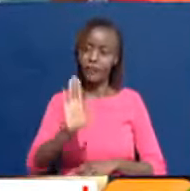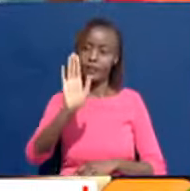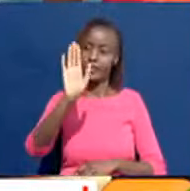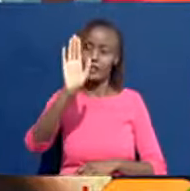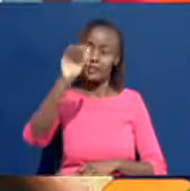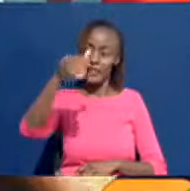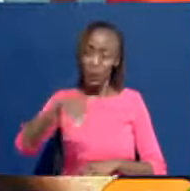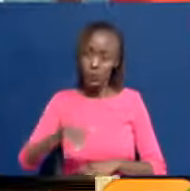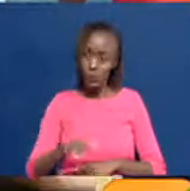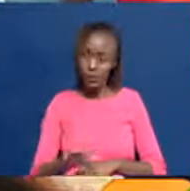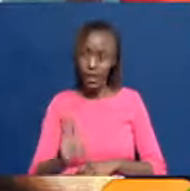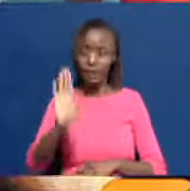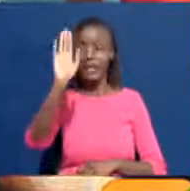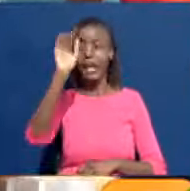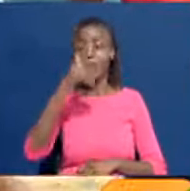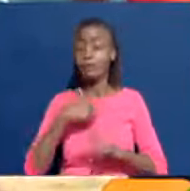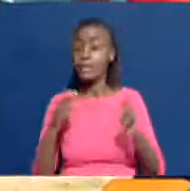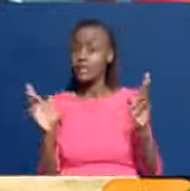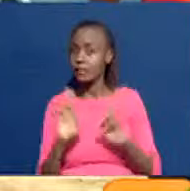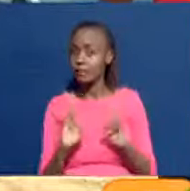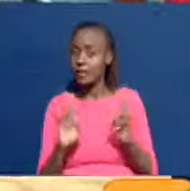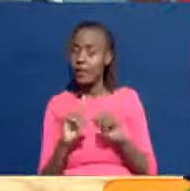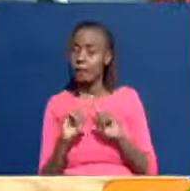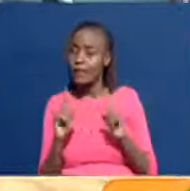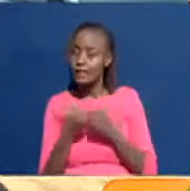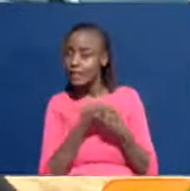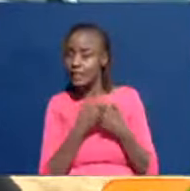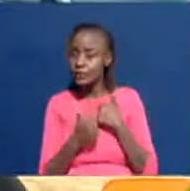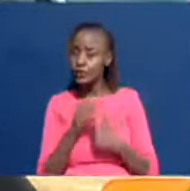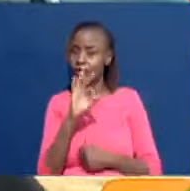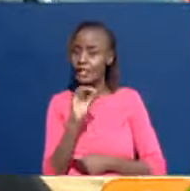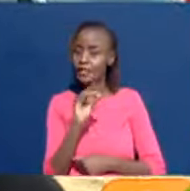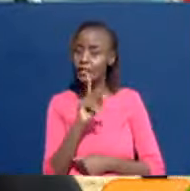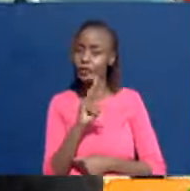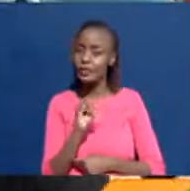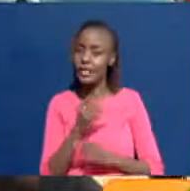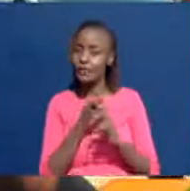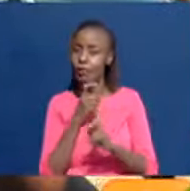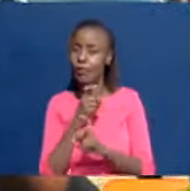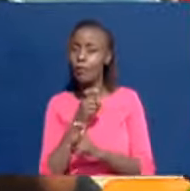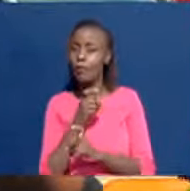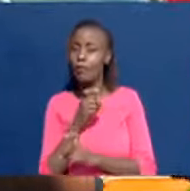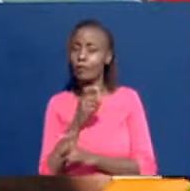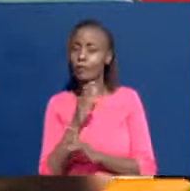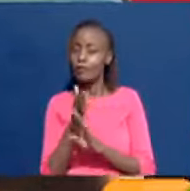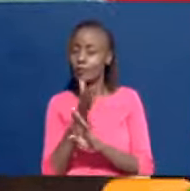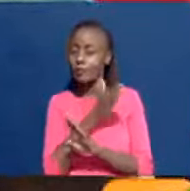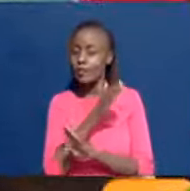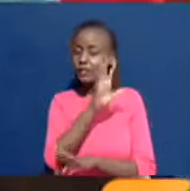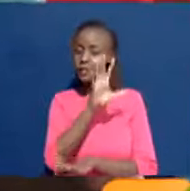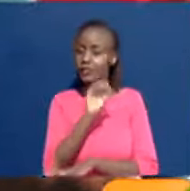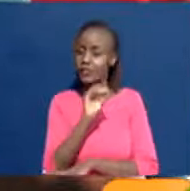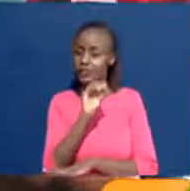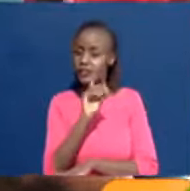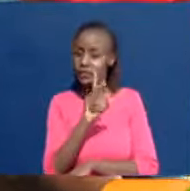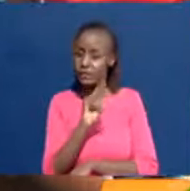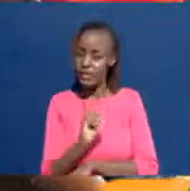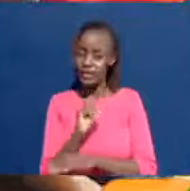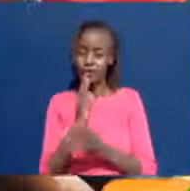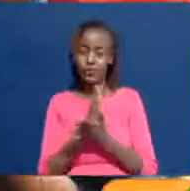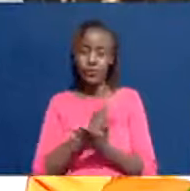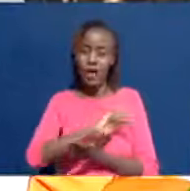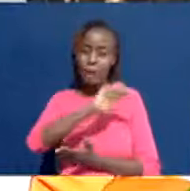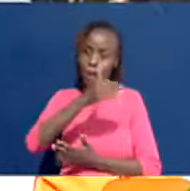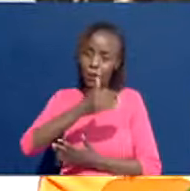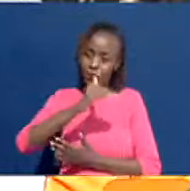ready. The only challenge was the 30-kilometer from 50. That was very challenging, too much hills, but